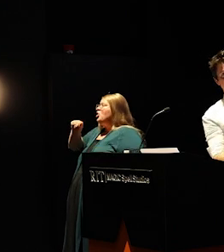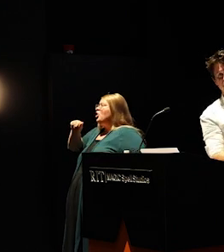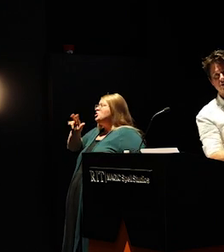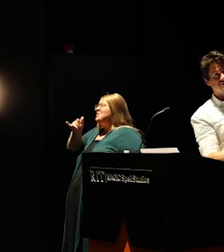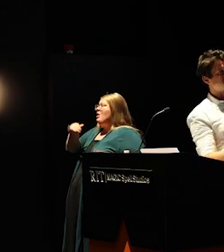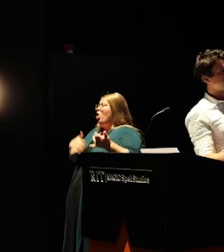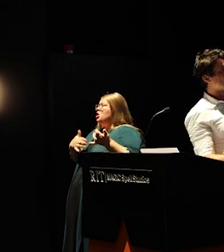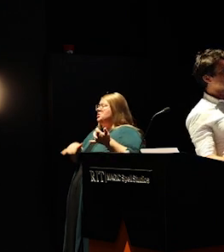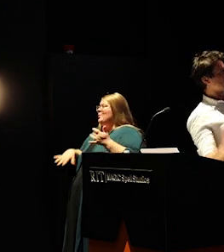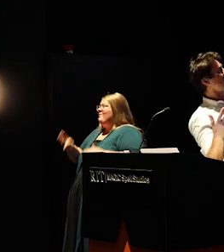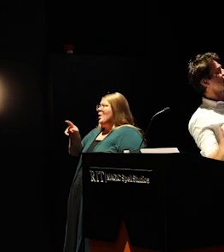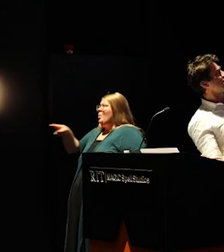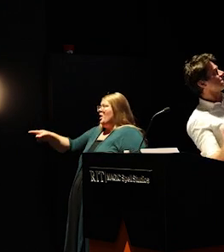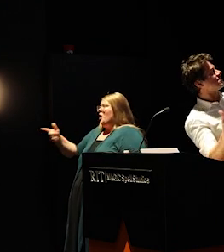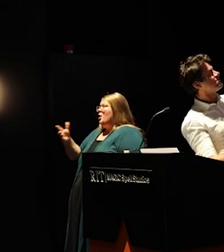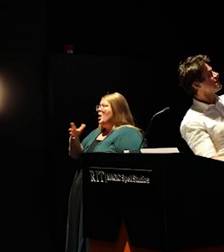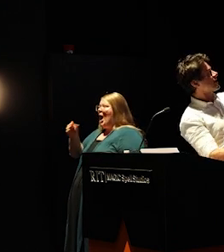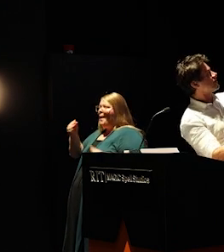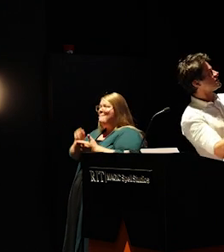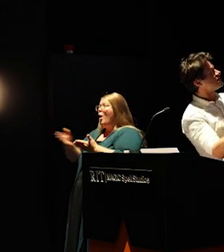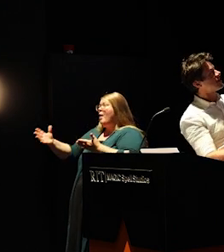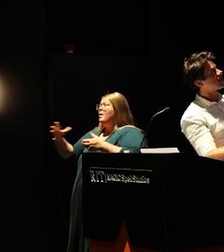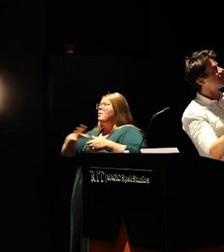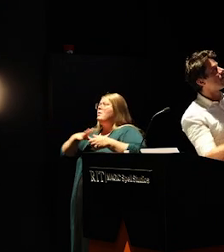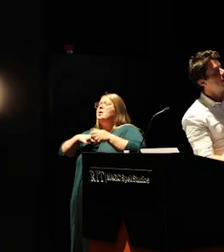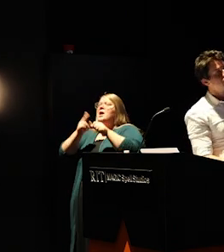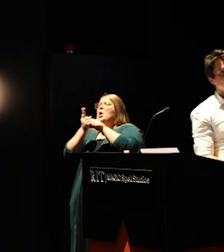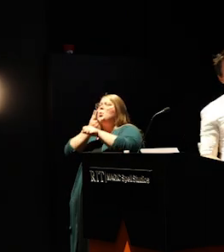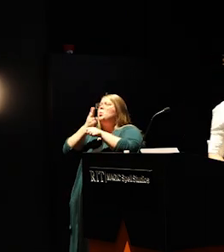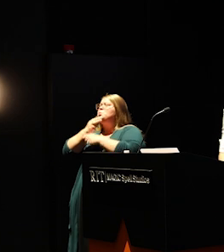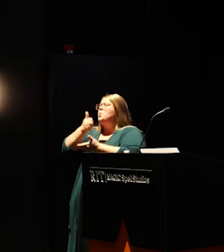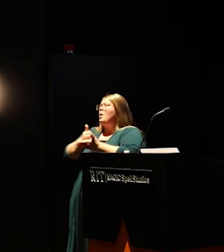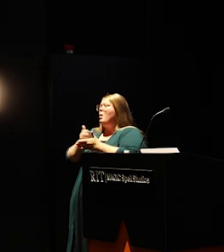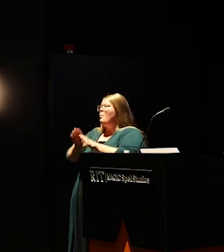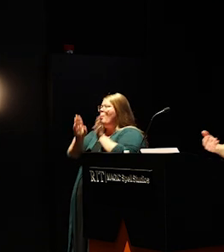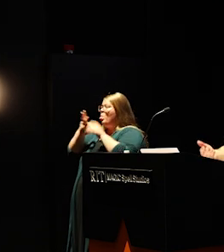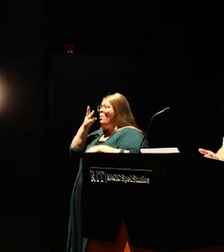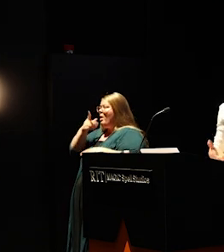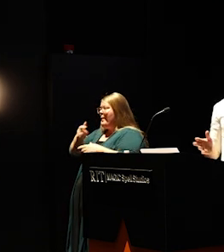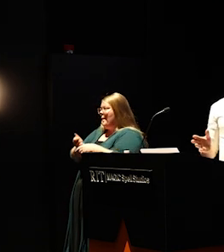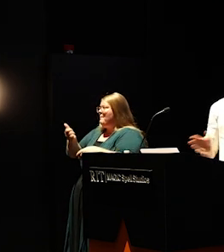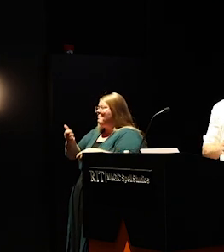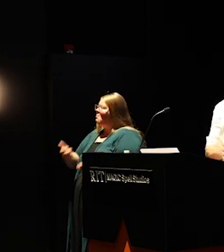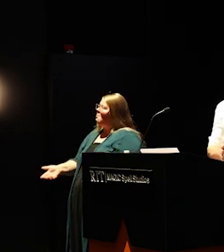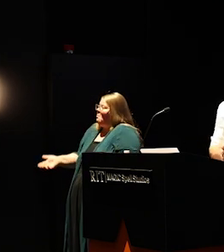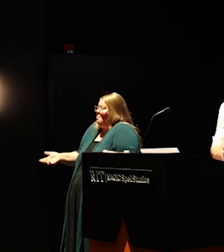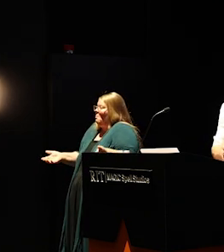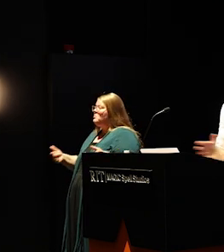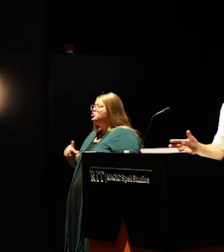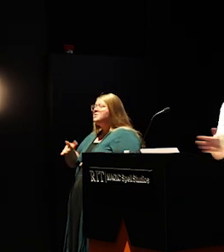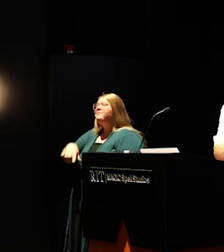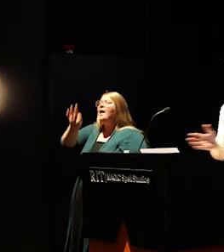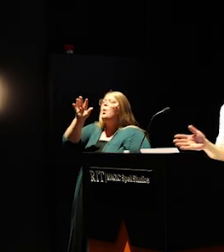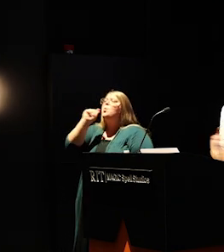bought a bunch of them, and we used them as decor, because why not? That would look cool. That kind of fits the aesthetic. I don't know. So it's design. It's a lot of